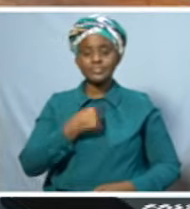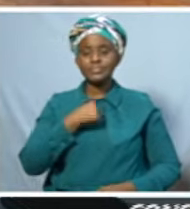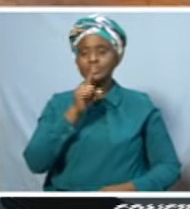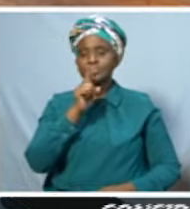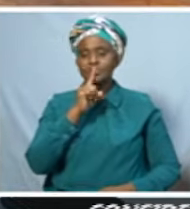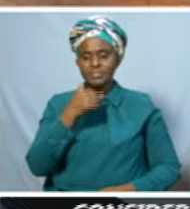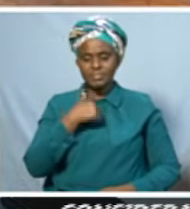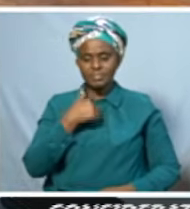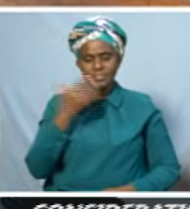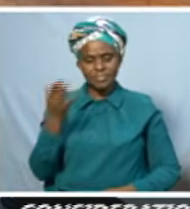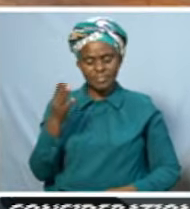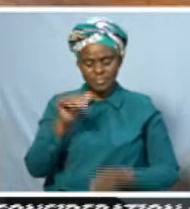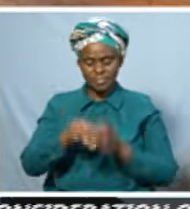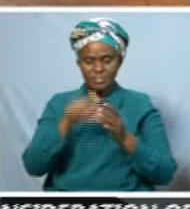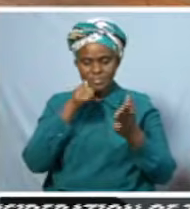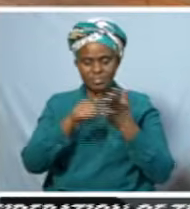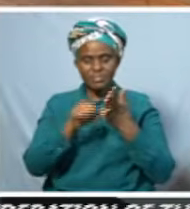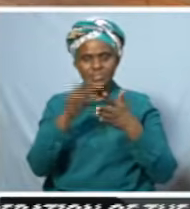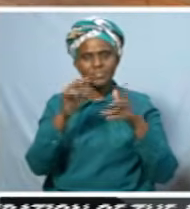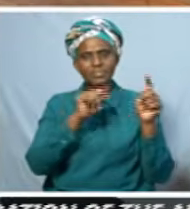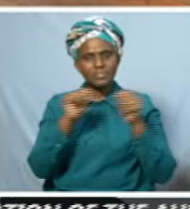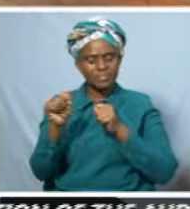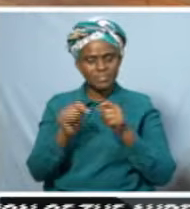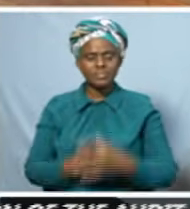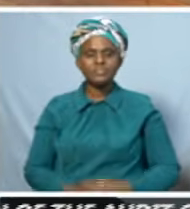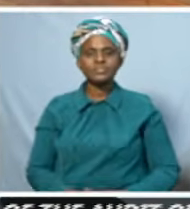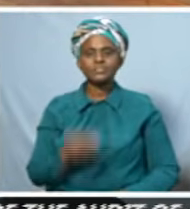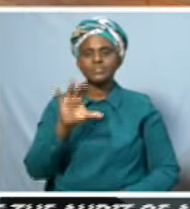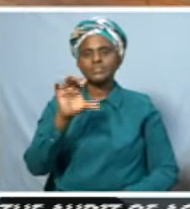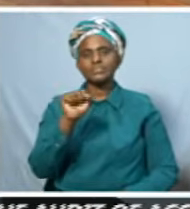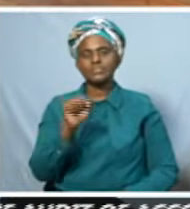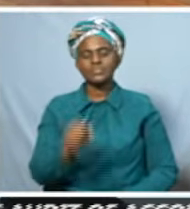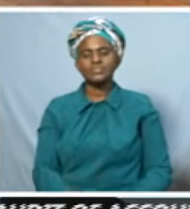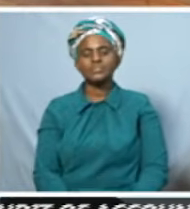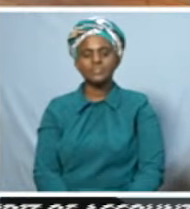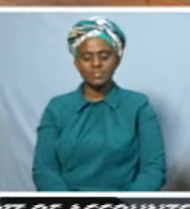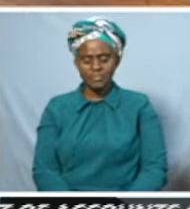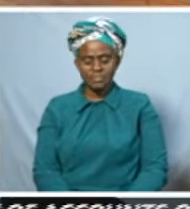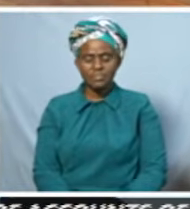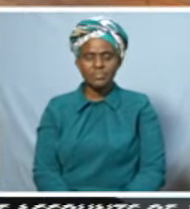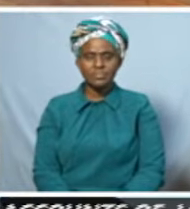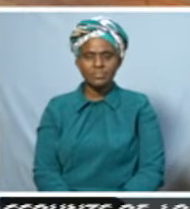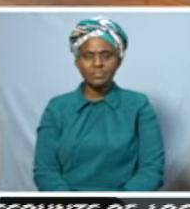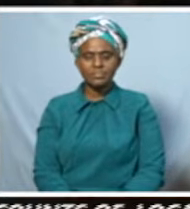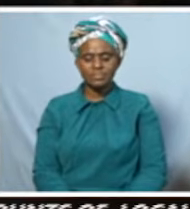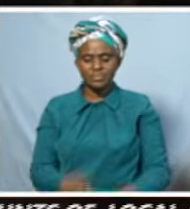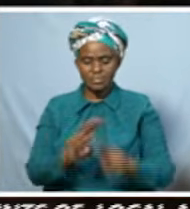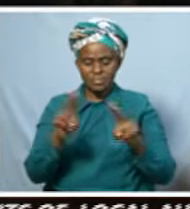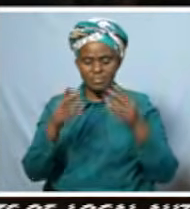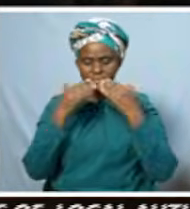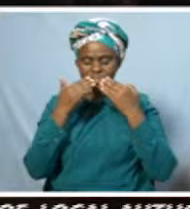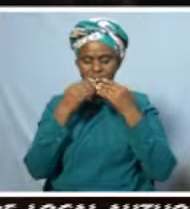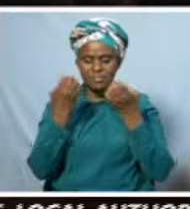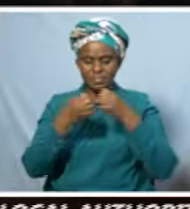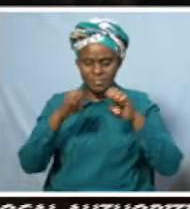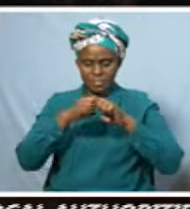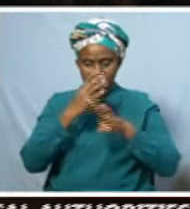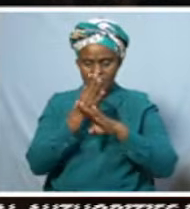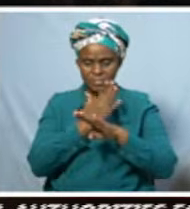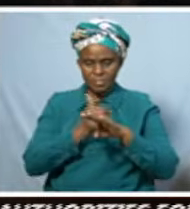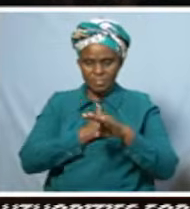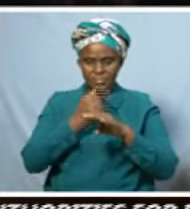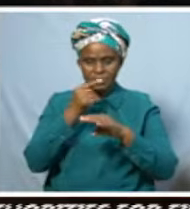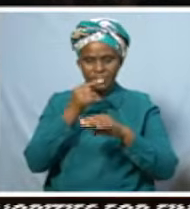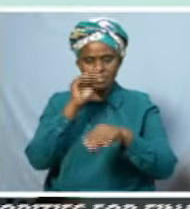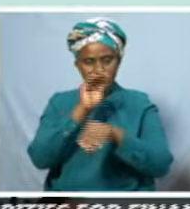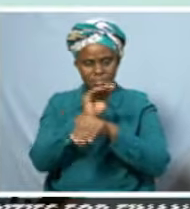there was a scale in the letter of transfer. CS. Thank you, Chair. Even before I say a word, I